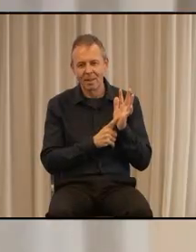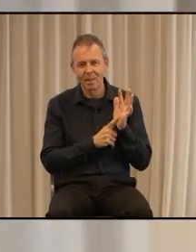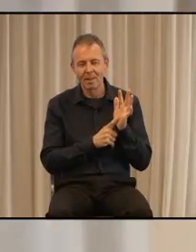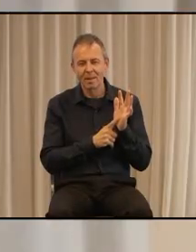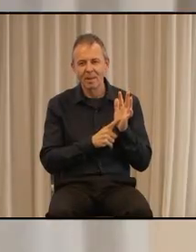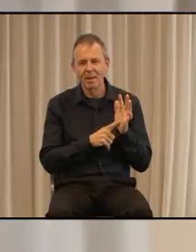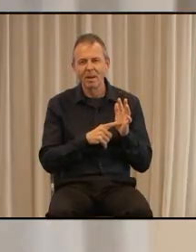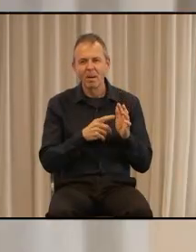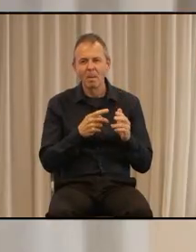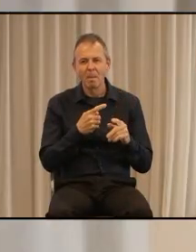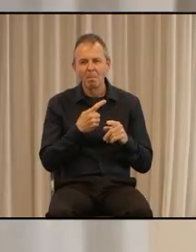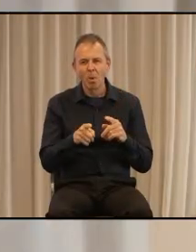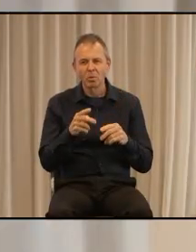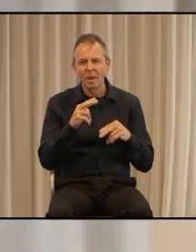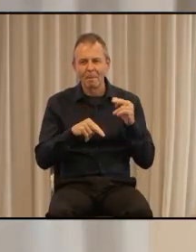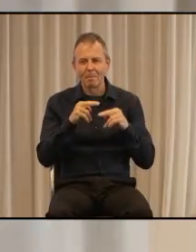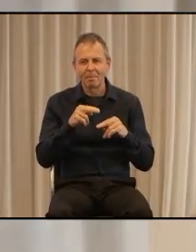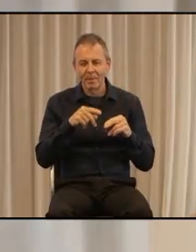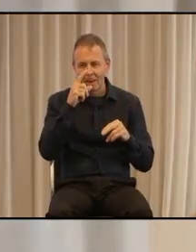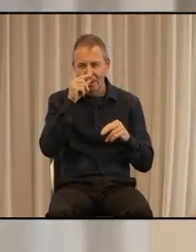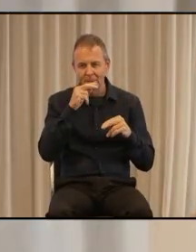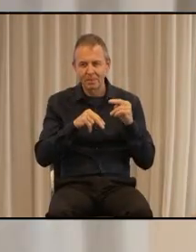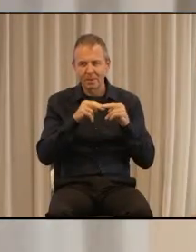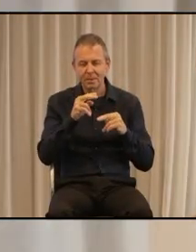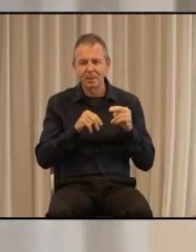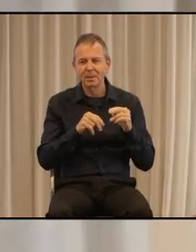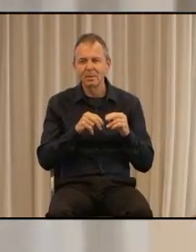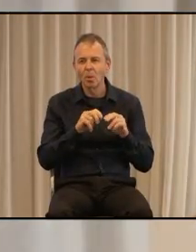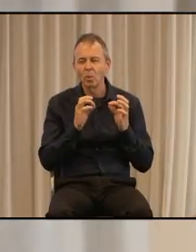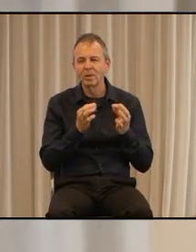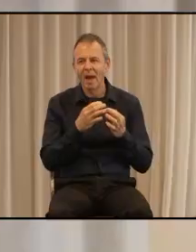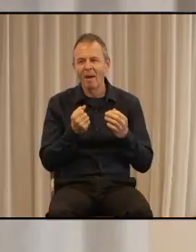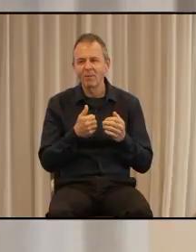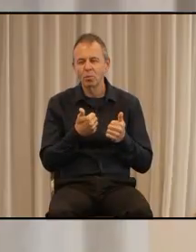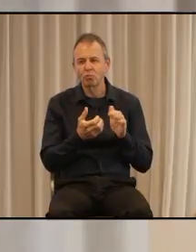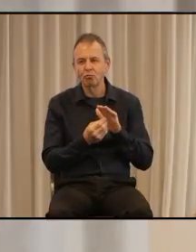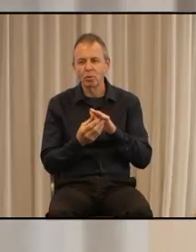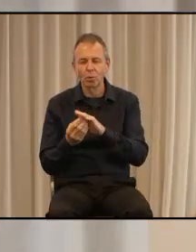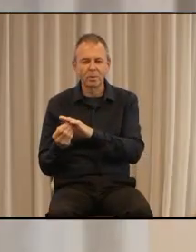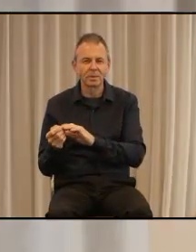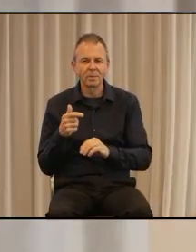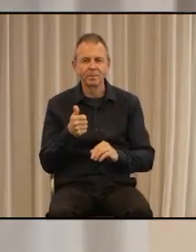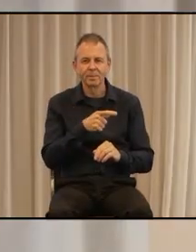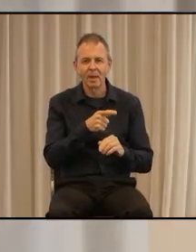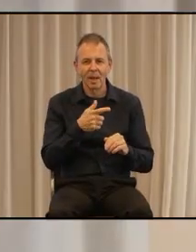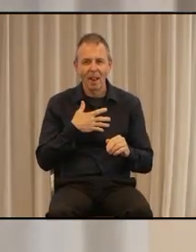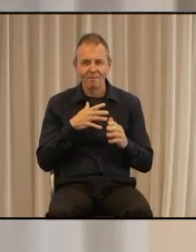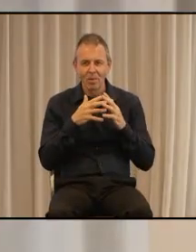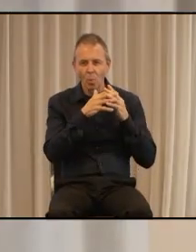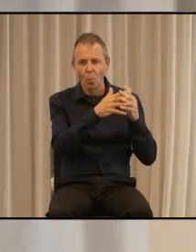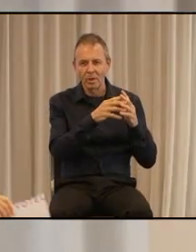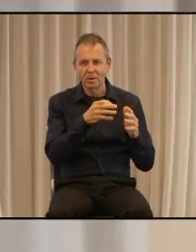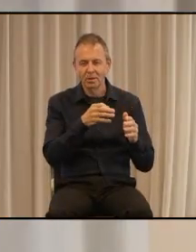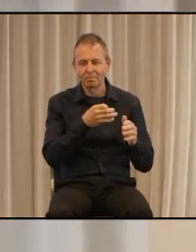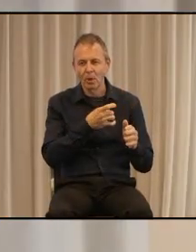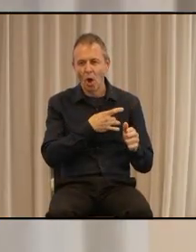capacity building organizations have some great resources. So John, one of the authors of this book, loves to visit the west of Ireland. When he